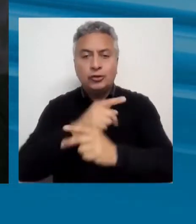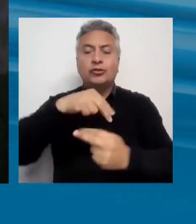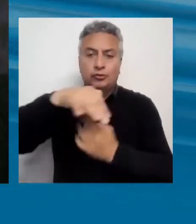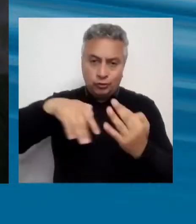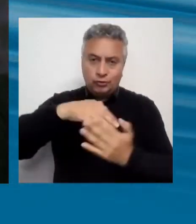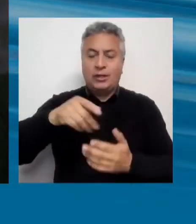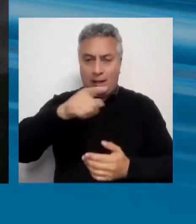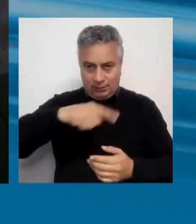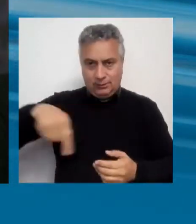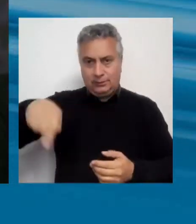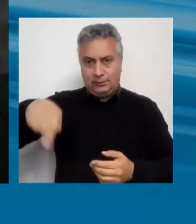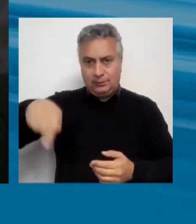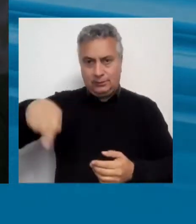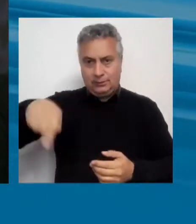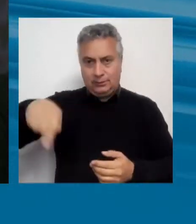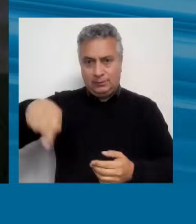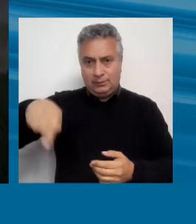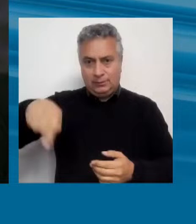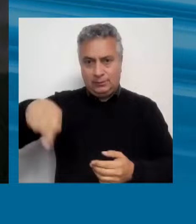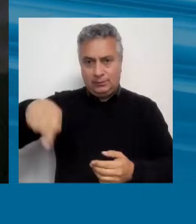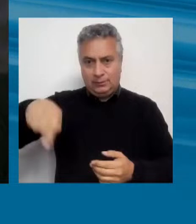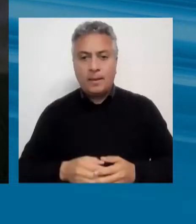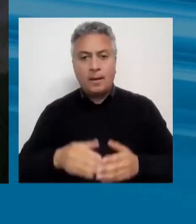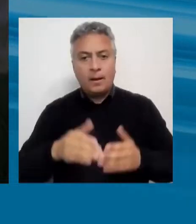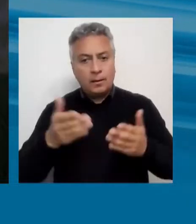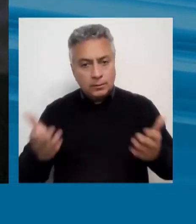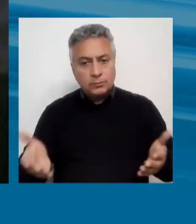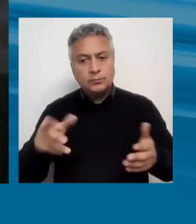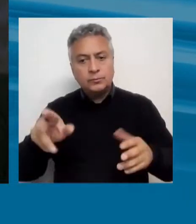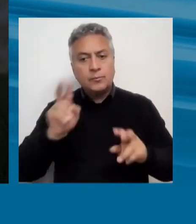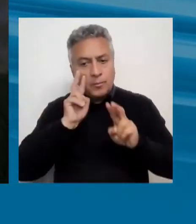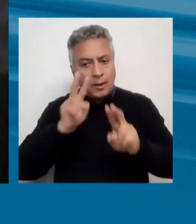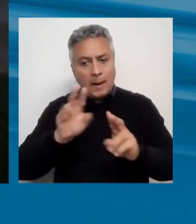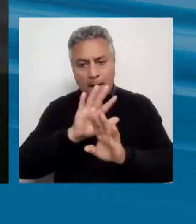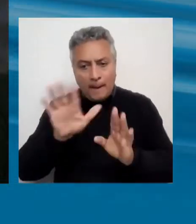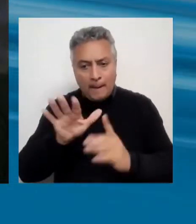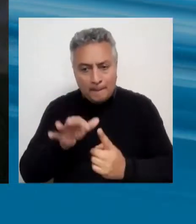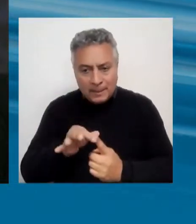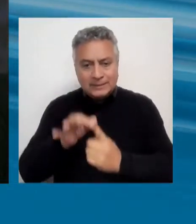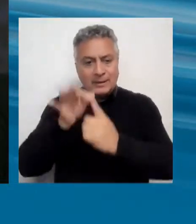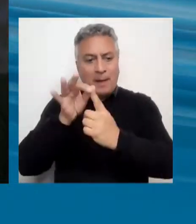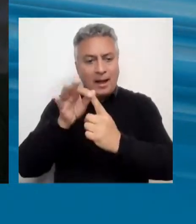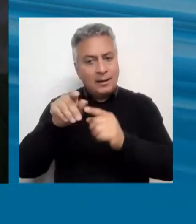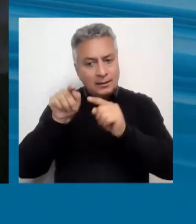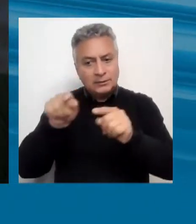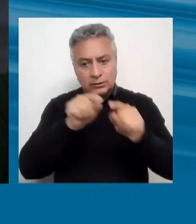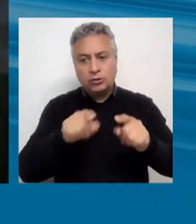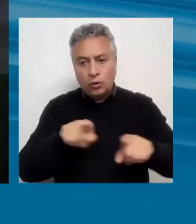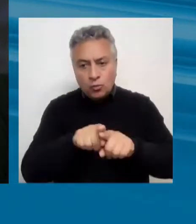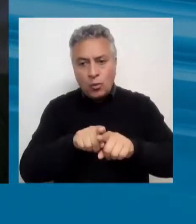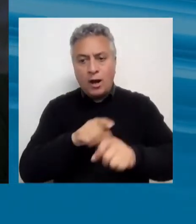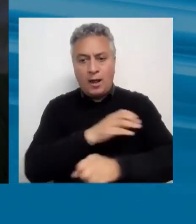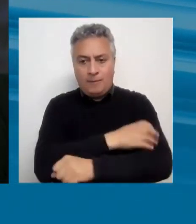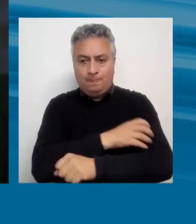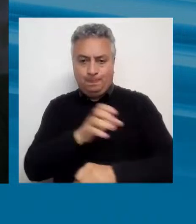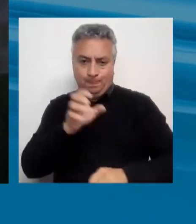the most vulnerable population. We will look at the main challenges